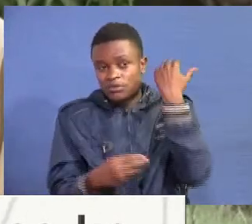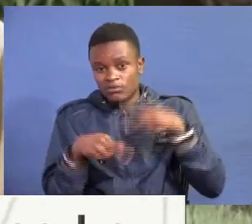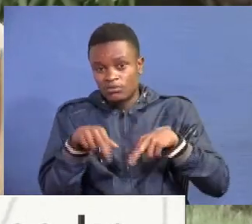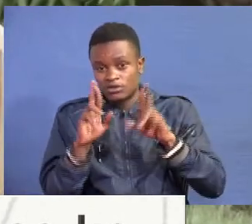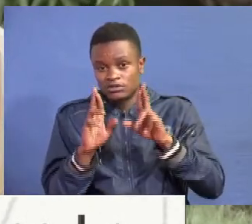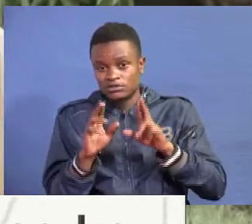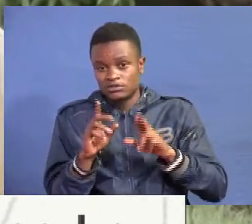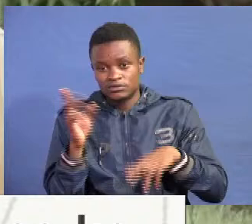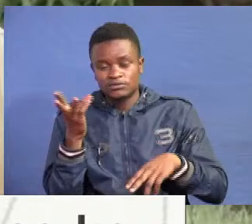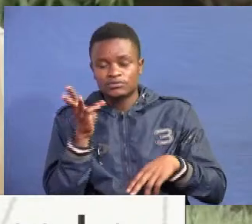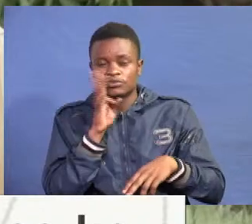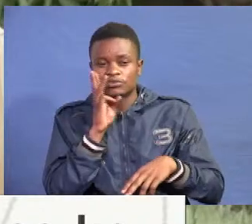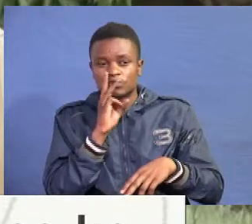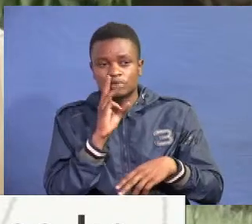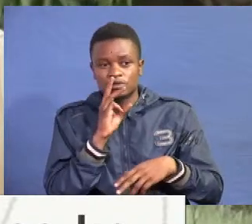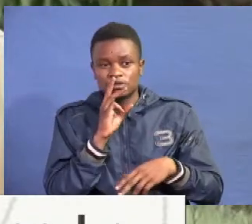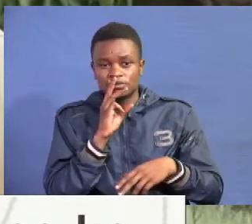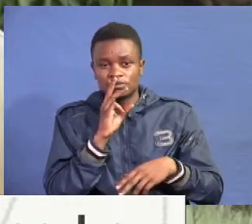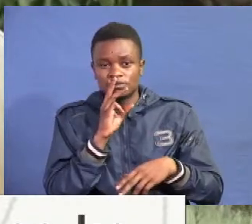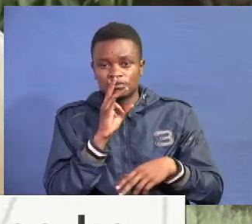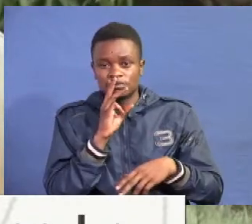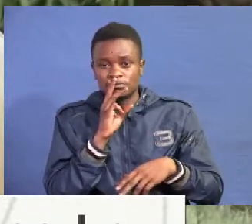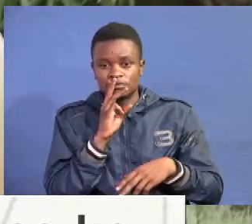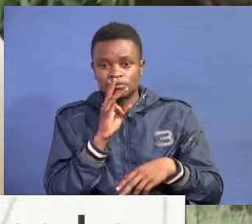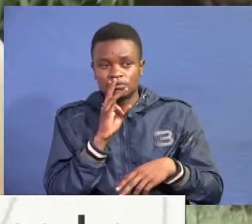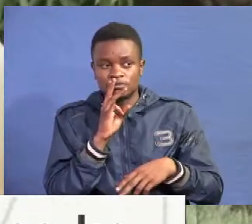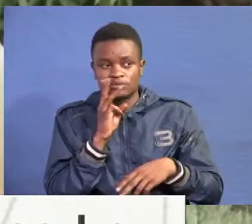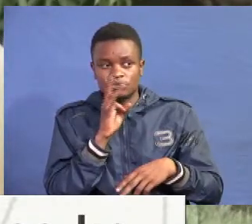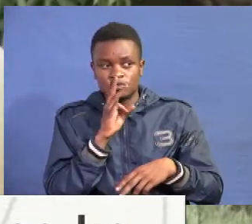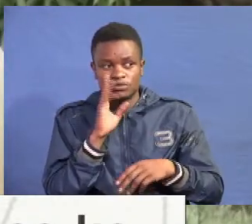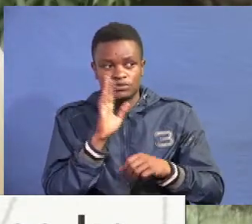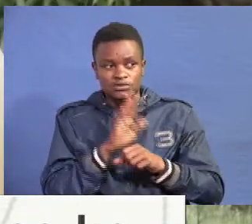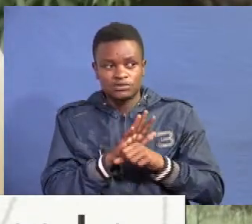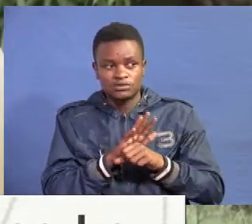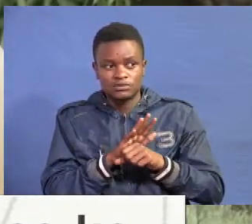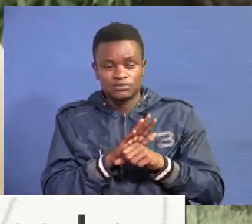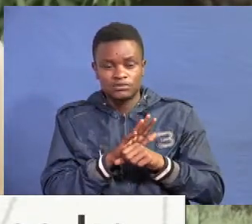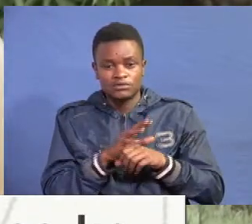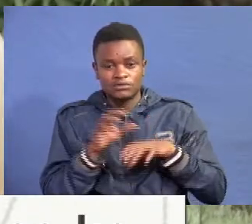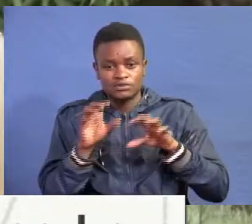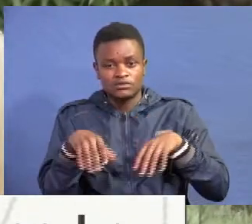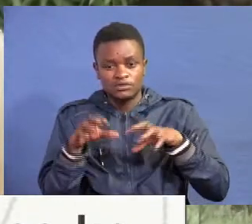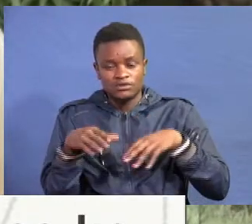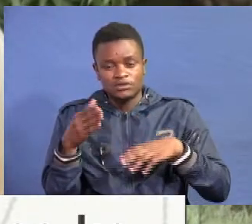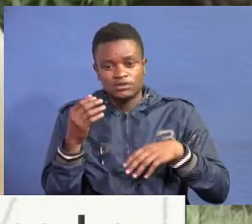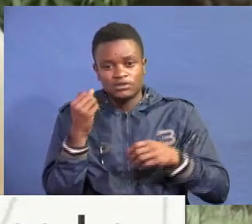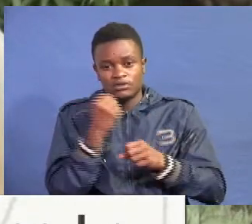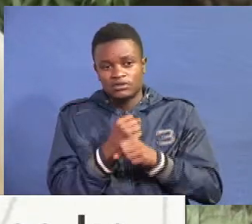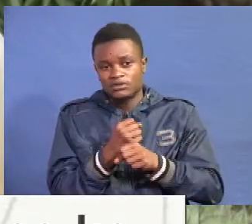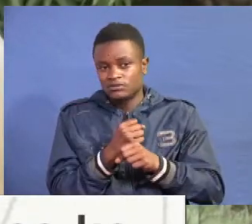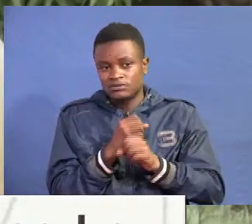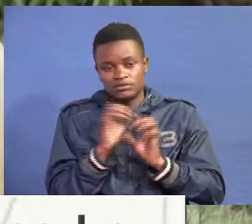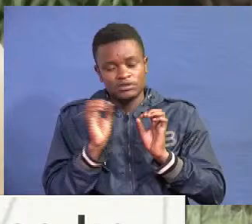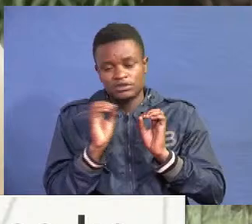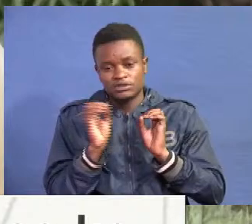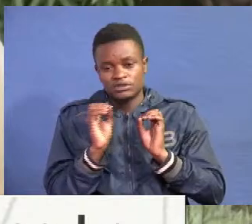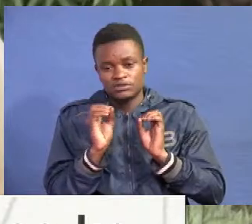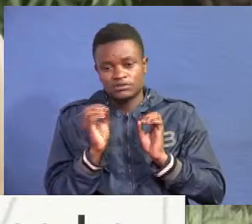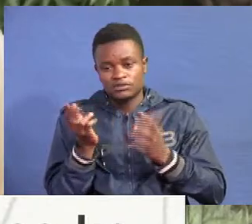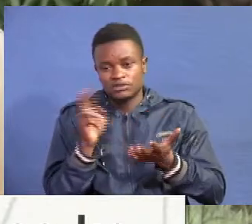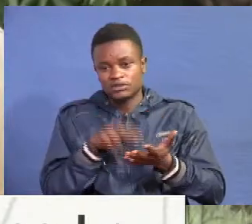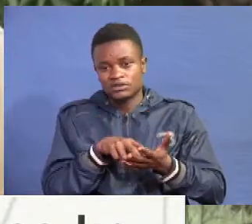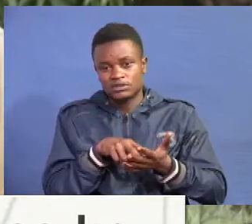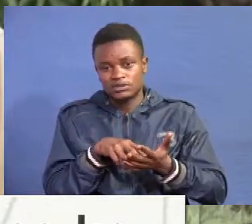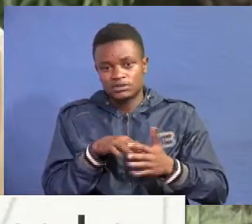sana ukulima hii, ambapo sahi hakuna kitu yoyote wakulima wanafanya. Wakulima wamekuwa sasa ni kuja kusimama chini ya miti